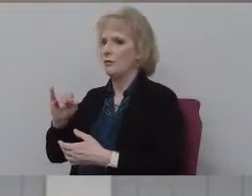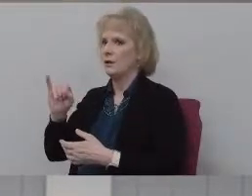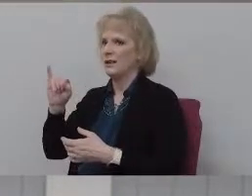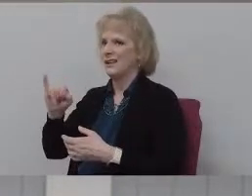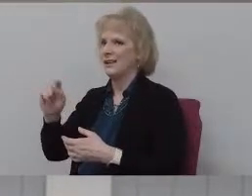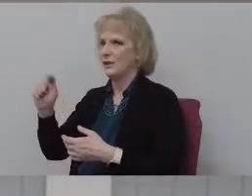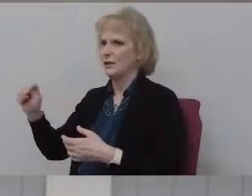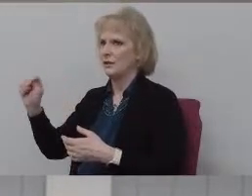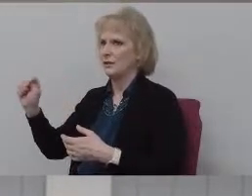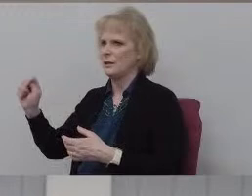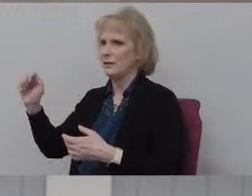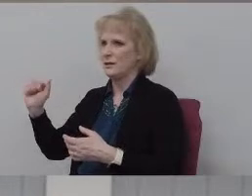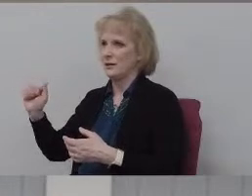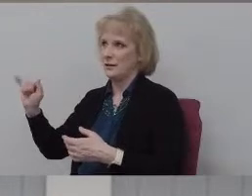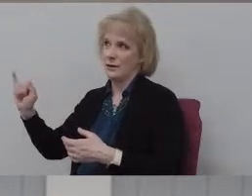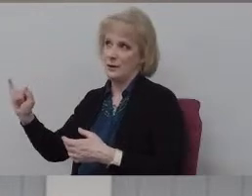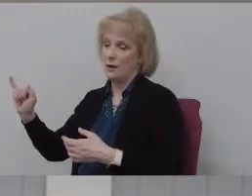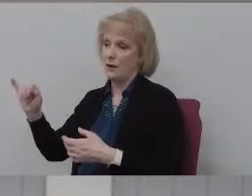Judah.